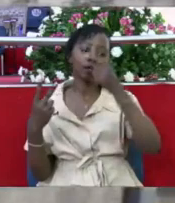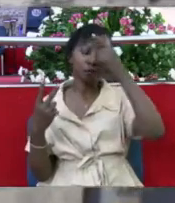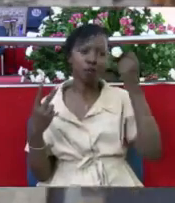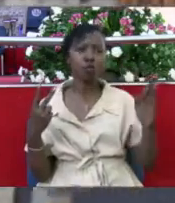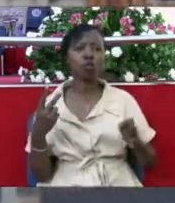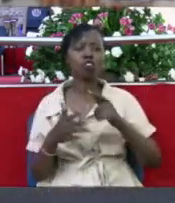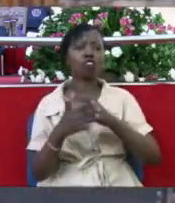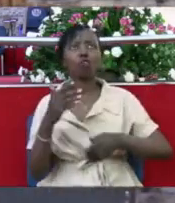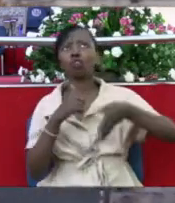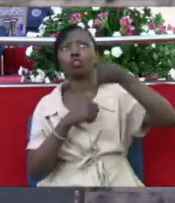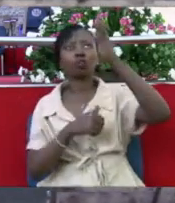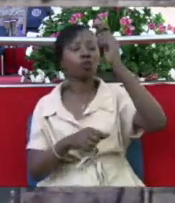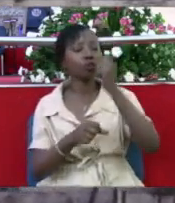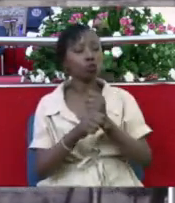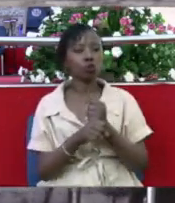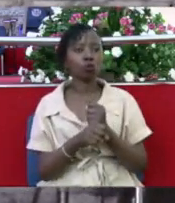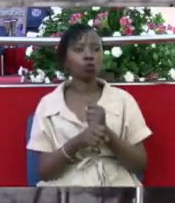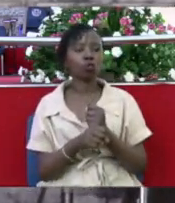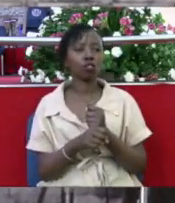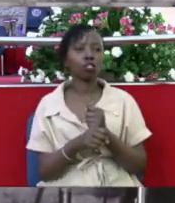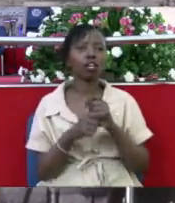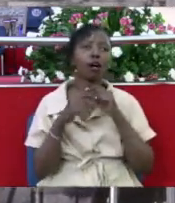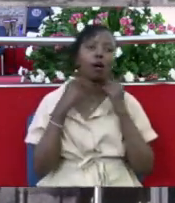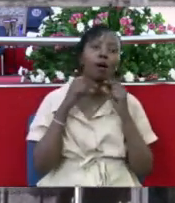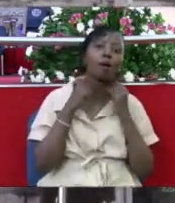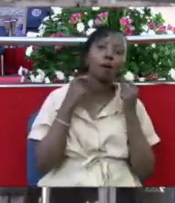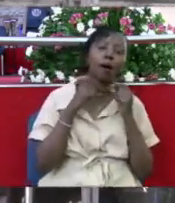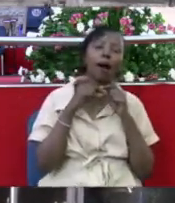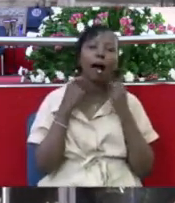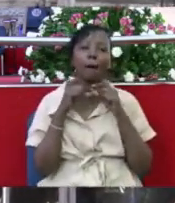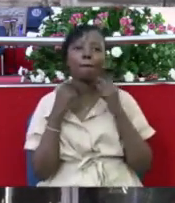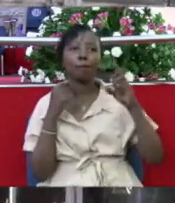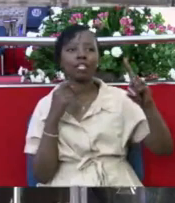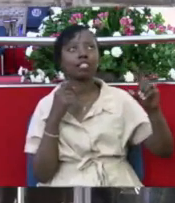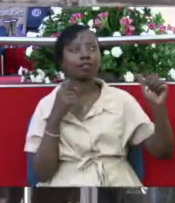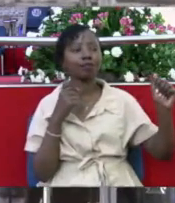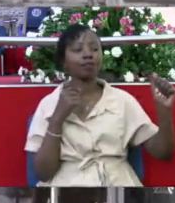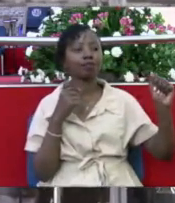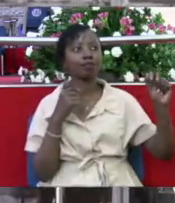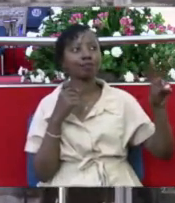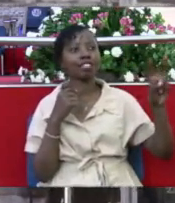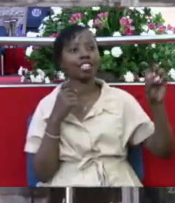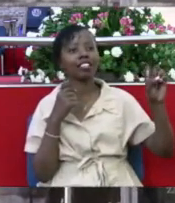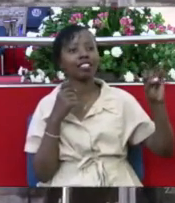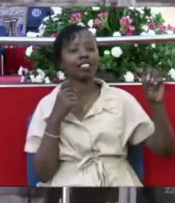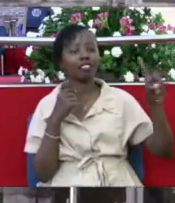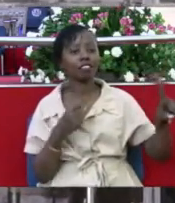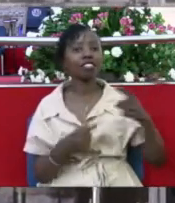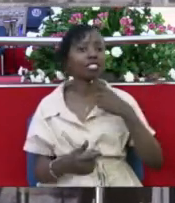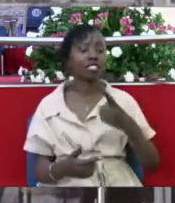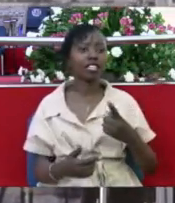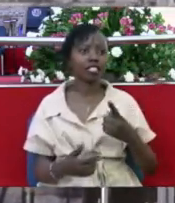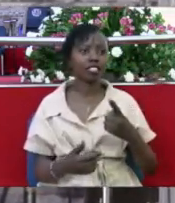kile alichofanya. Pastor David Guzik likes to say, Mchungaji David anasema, because of who God is and what he